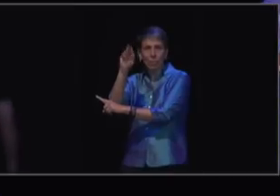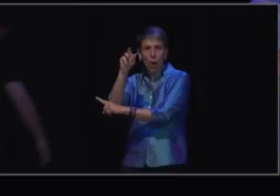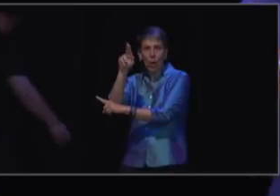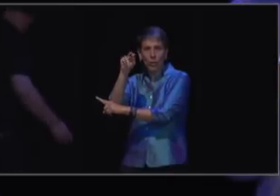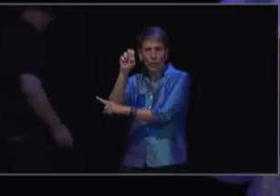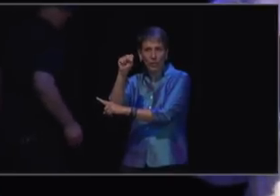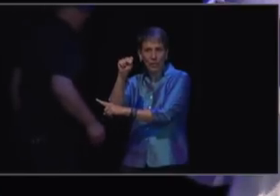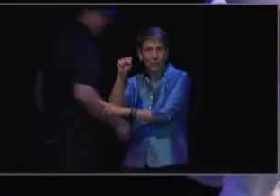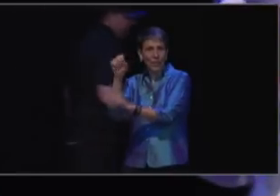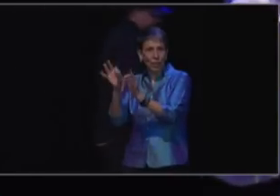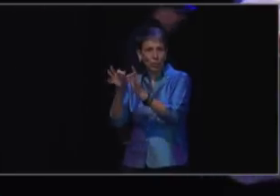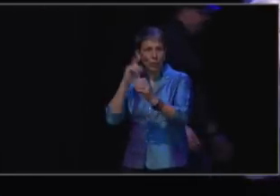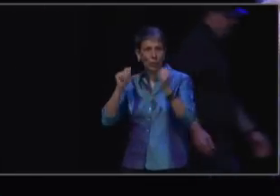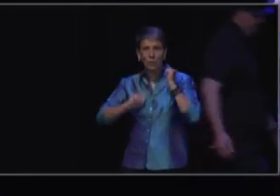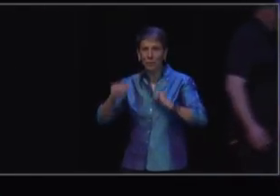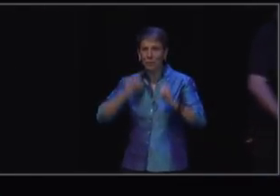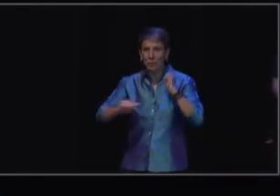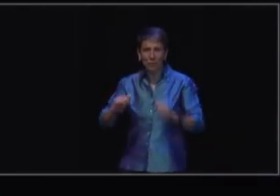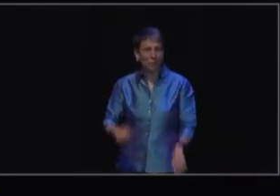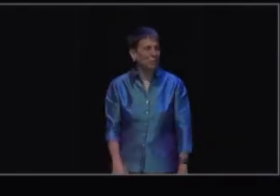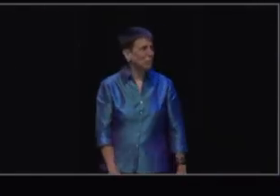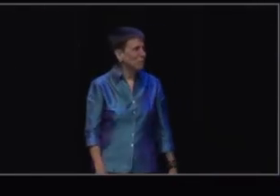B. Steadwell.